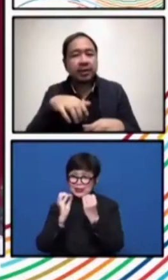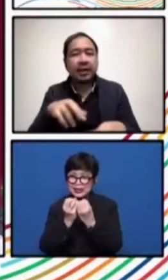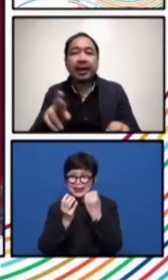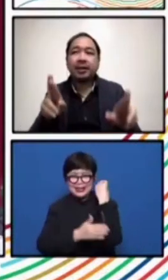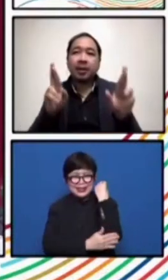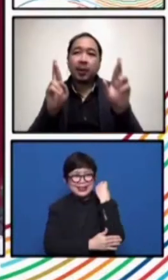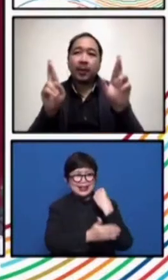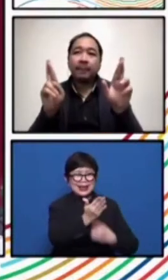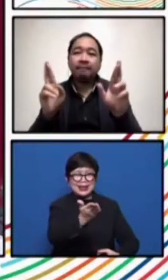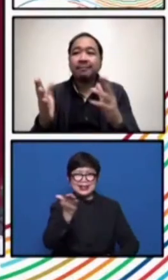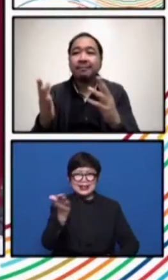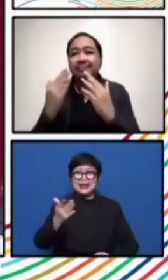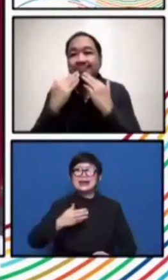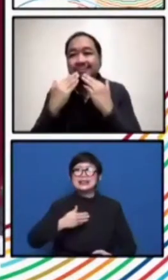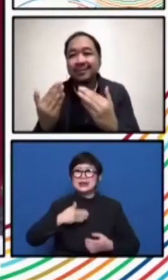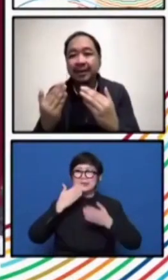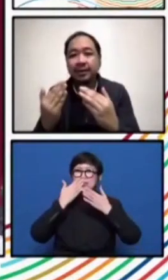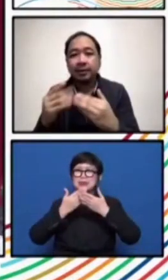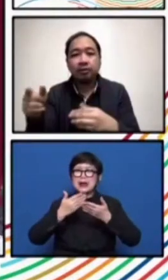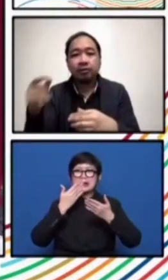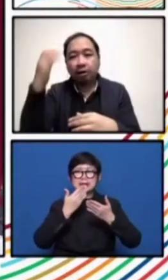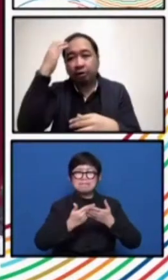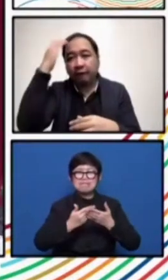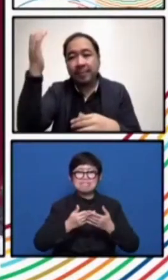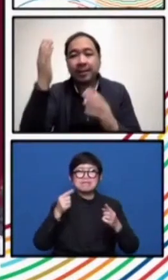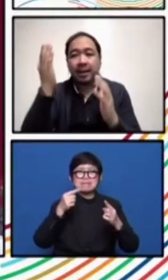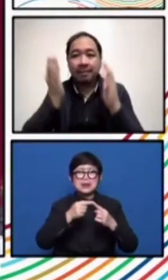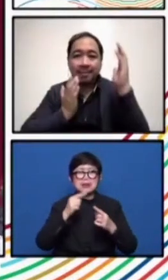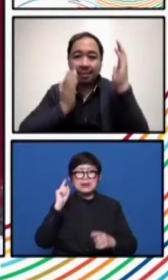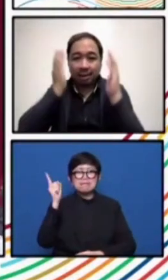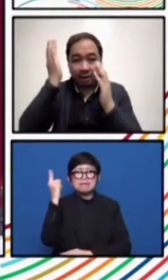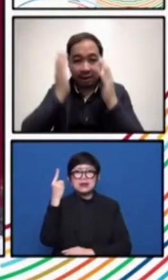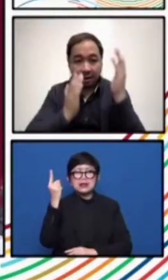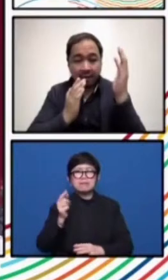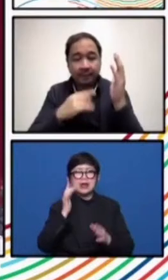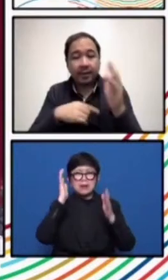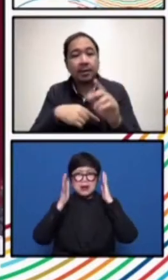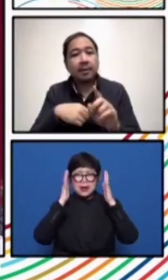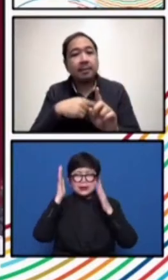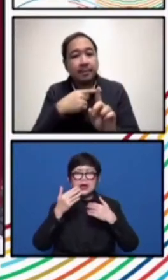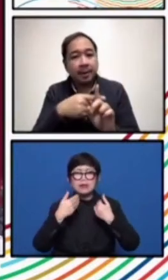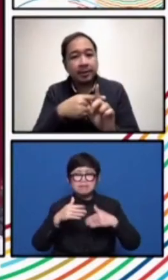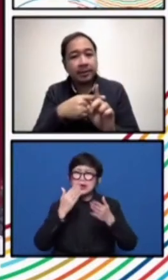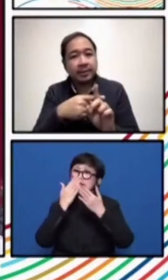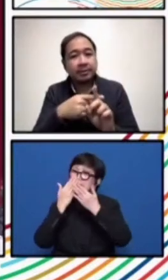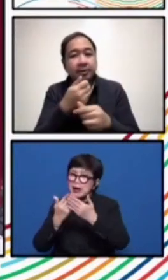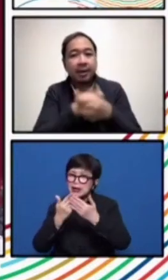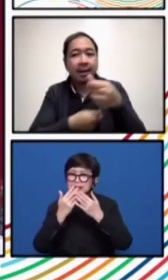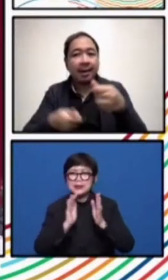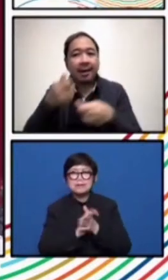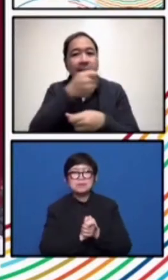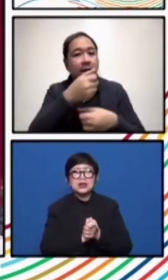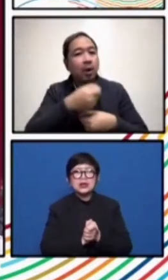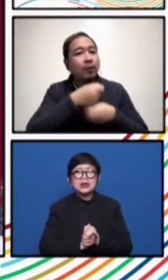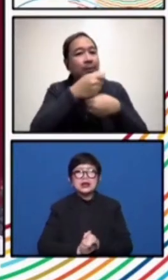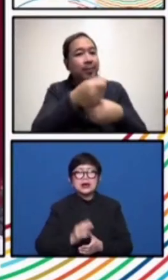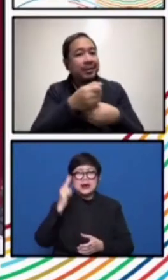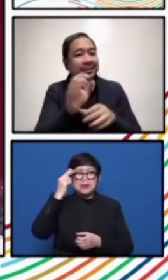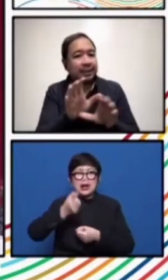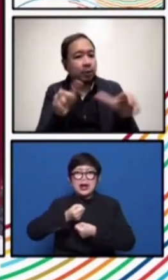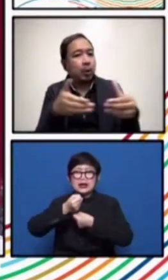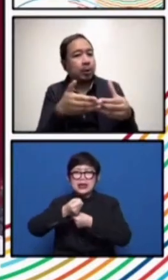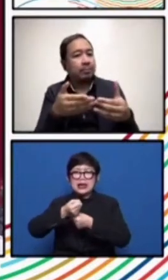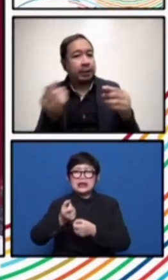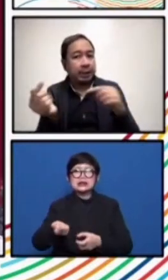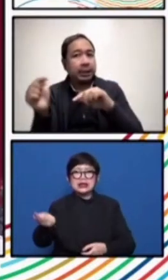thank um the government of Malaysia and uh head of Delegation is here that